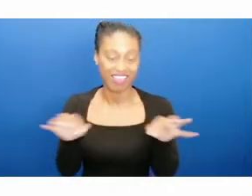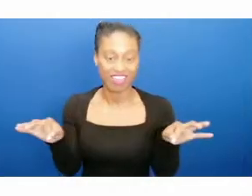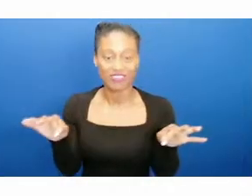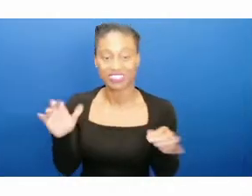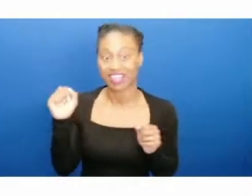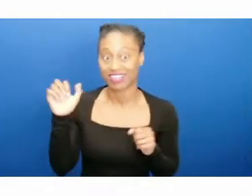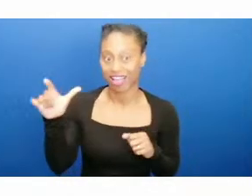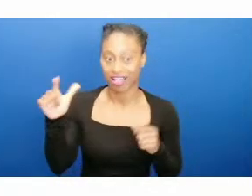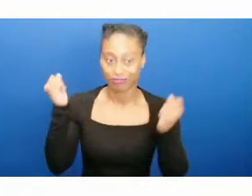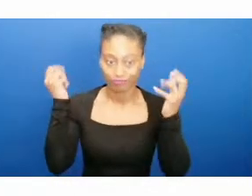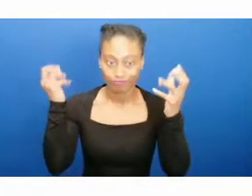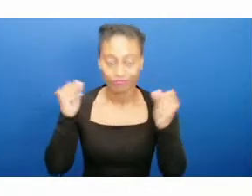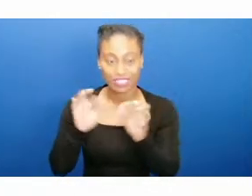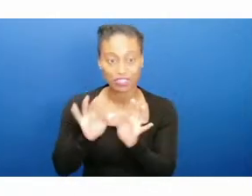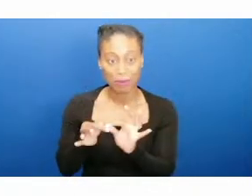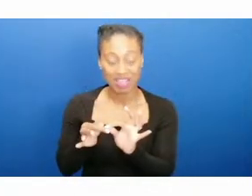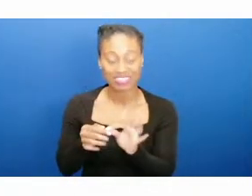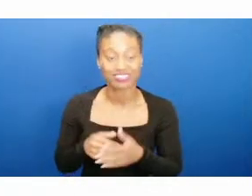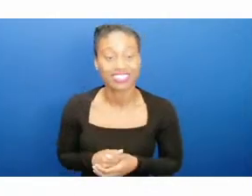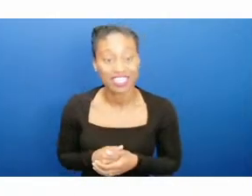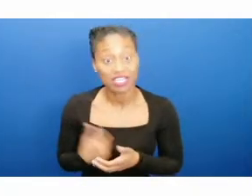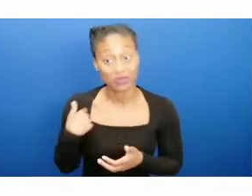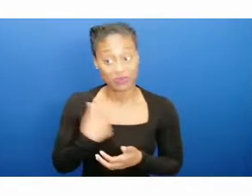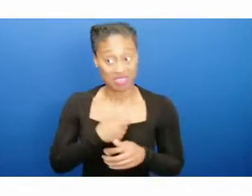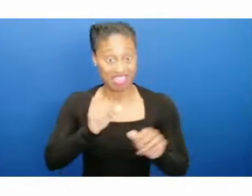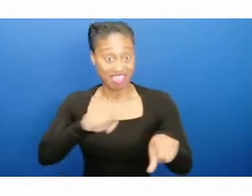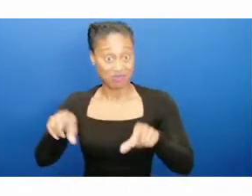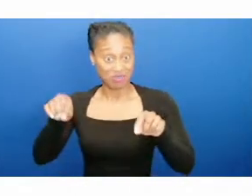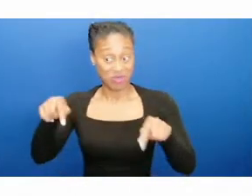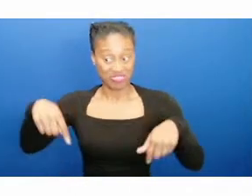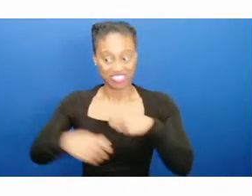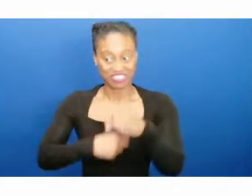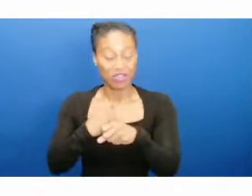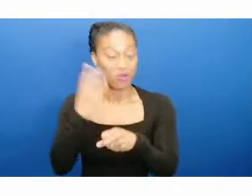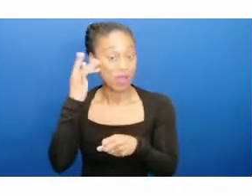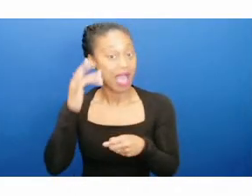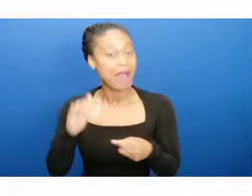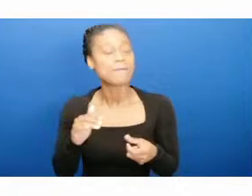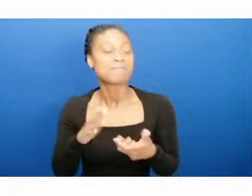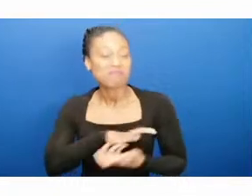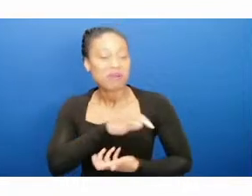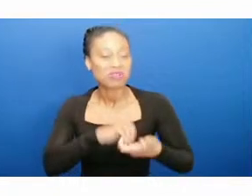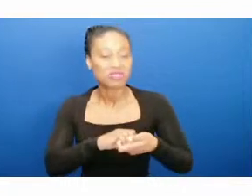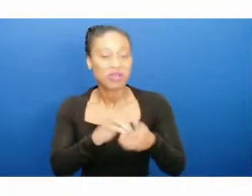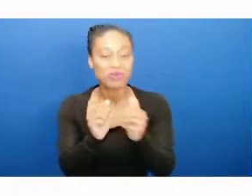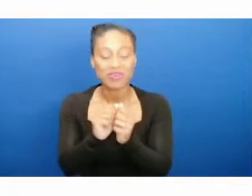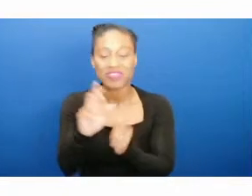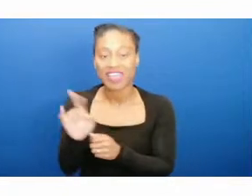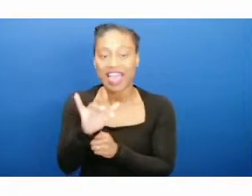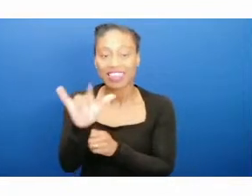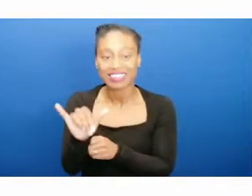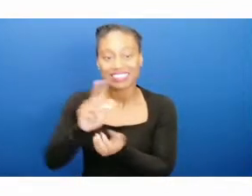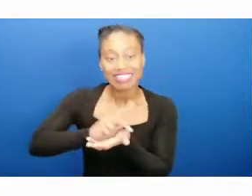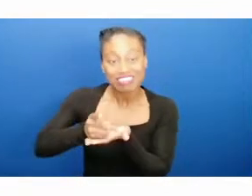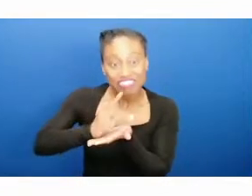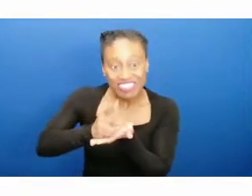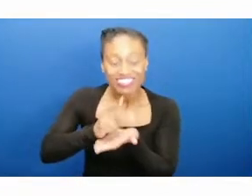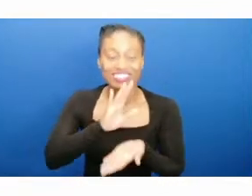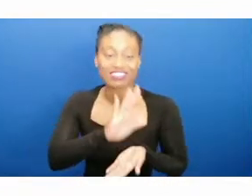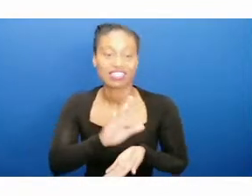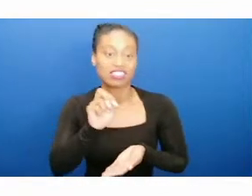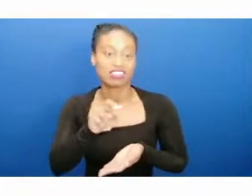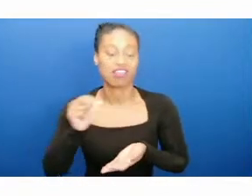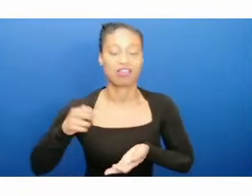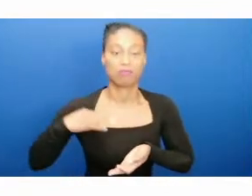interpretation. And we are able to do this year in partnership with Kelly's Kitchen, which is a